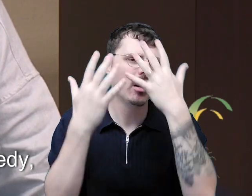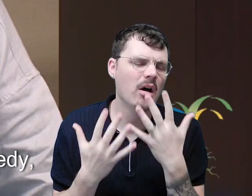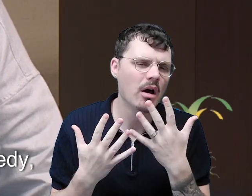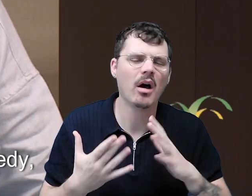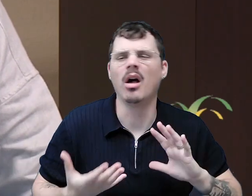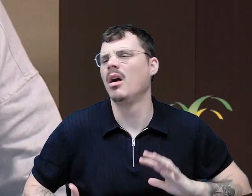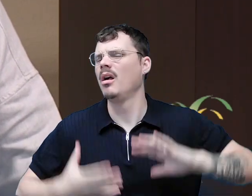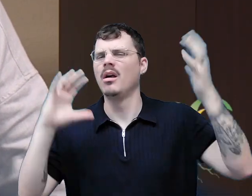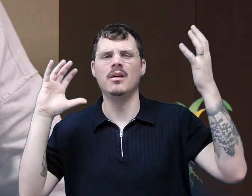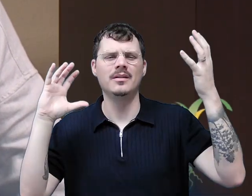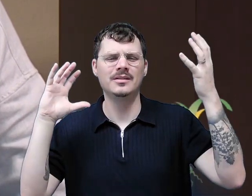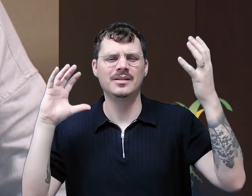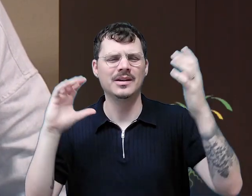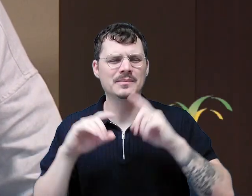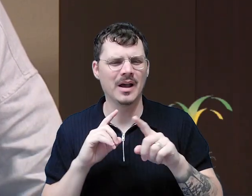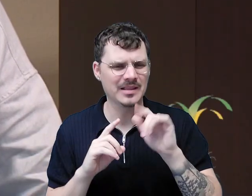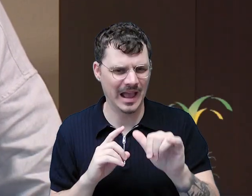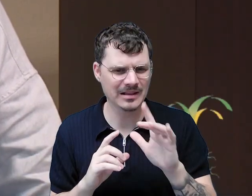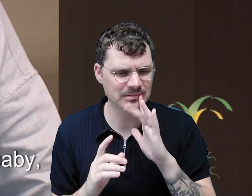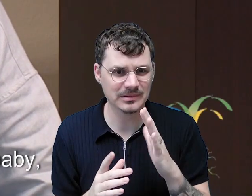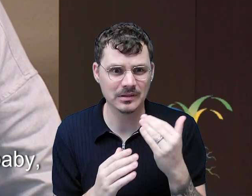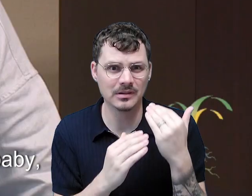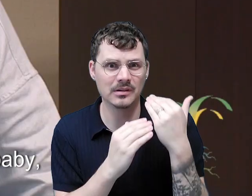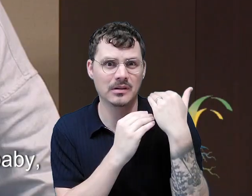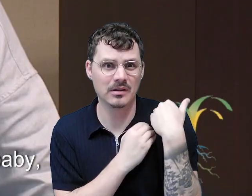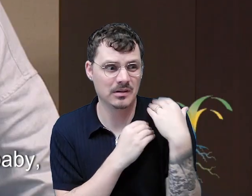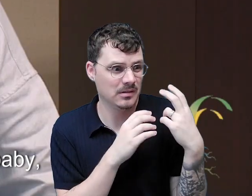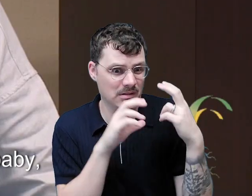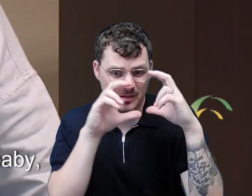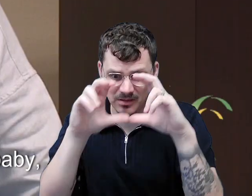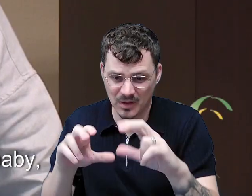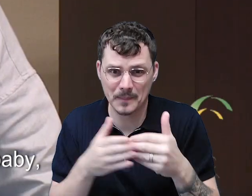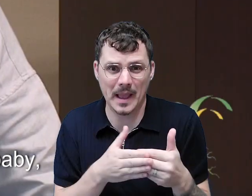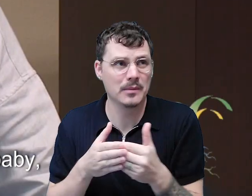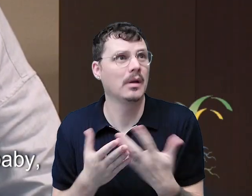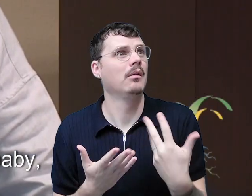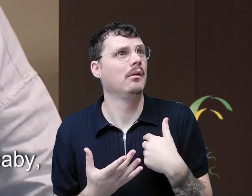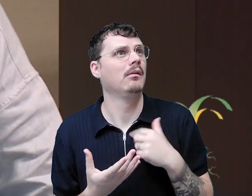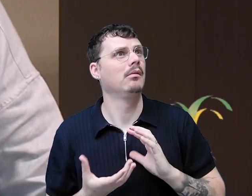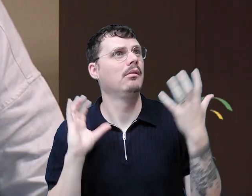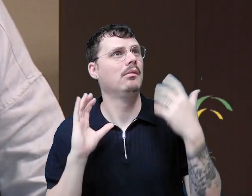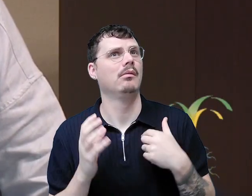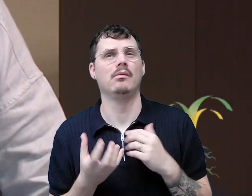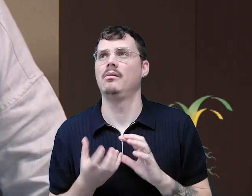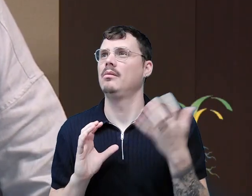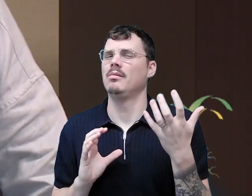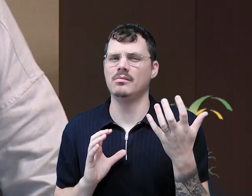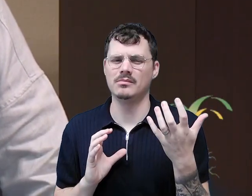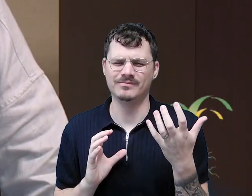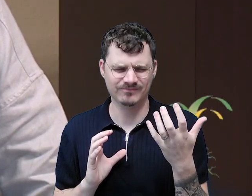kind of tragedy, which is a big burden to heap on a little baby, isn't it?